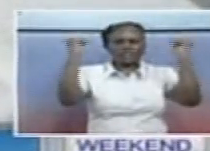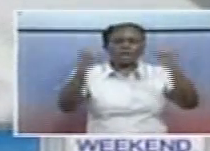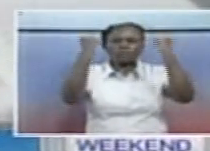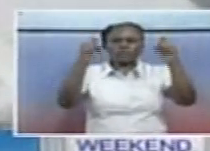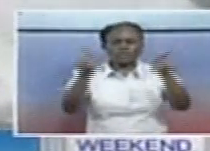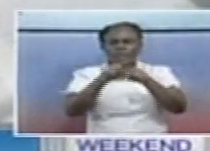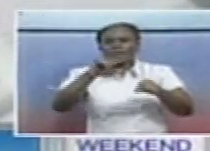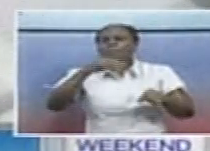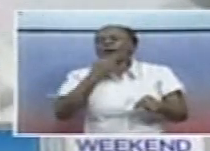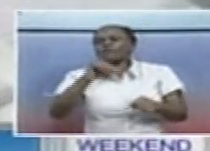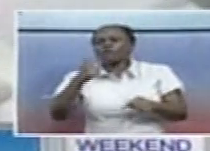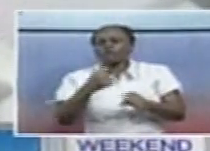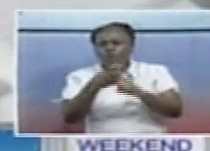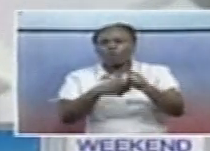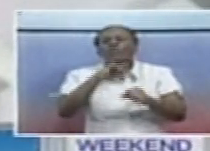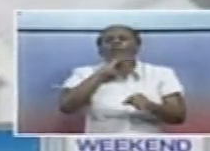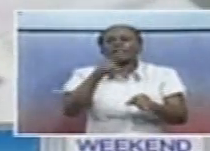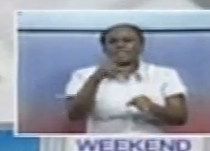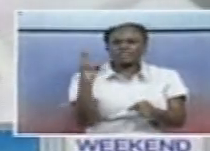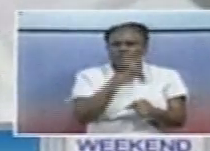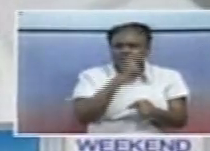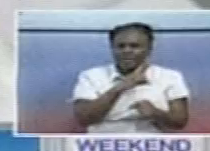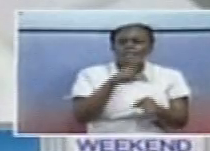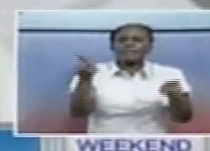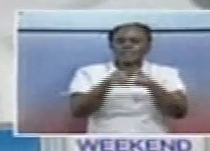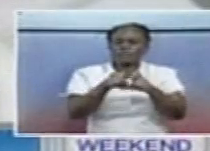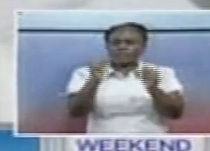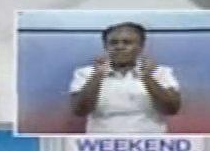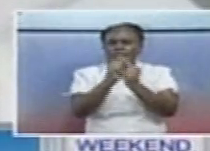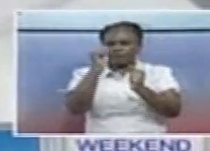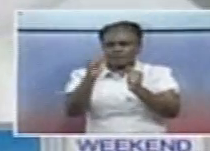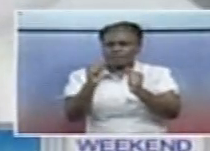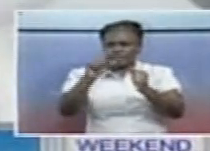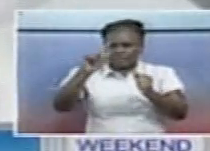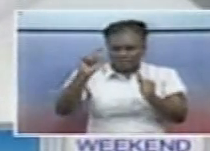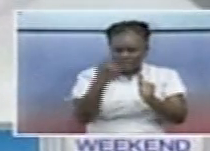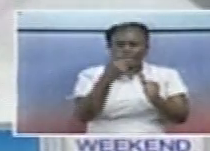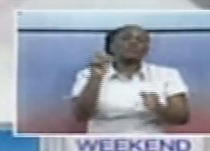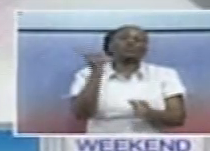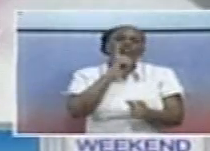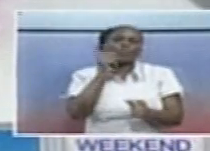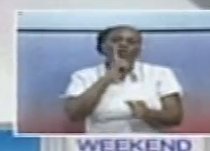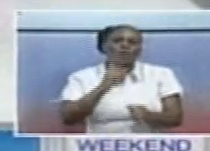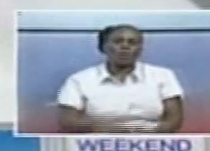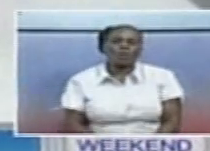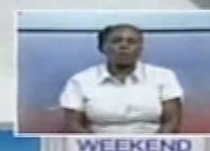Kiprotich of Uganda as real threats to the Kenyans. Action starts at 10:50 a.m. Kenyan time tomorrow.